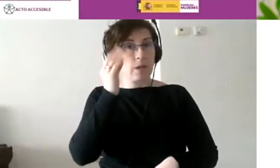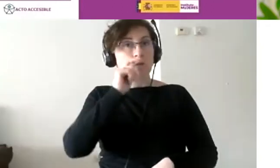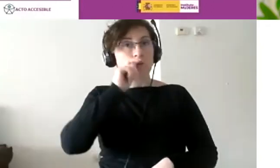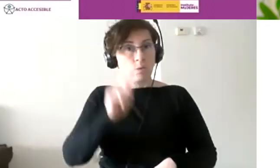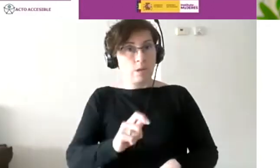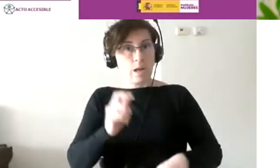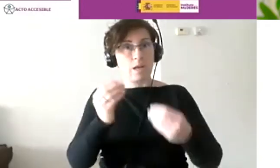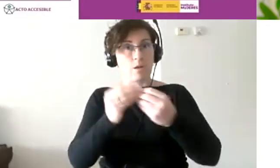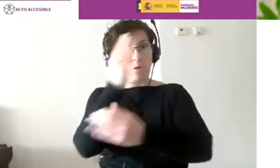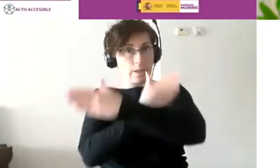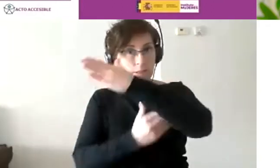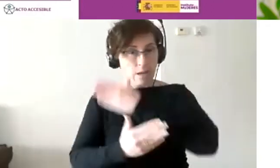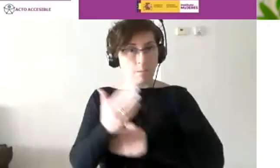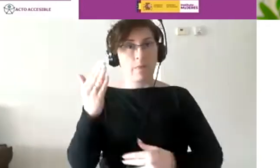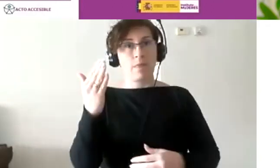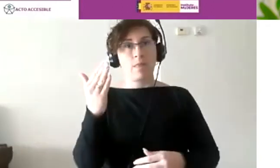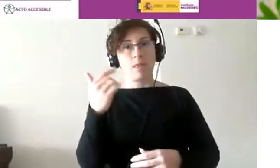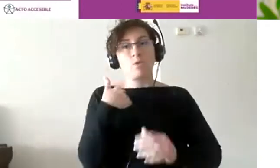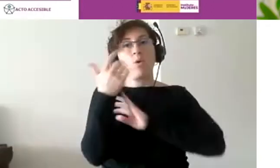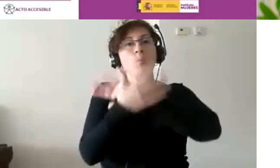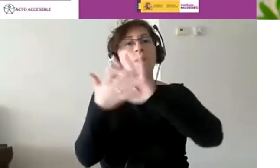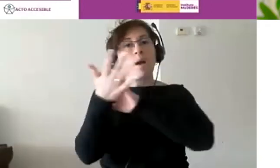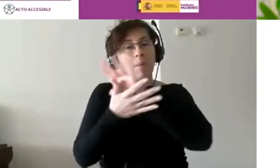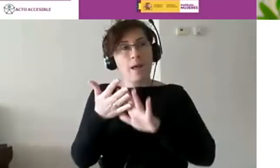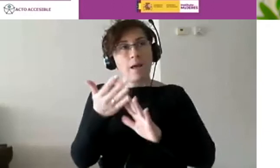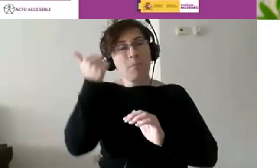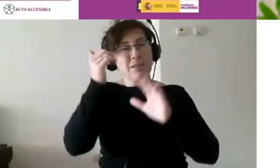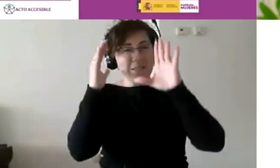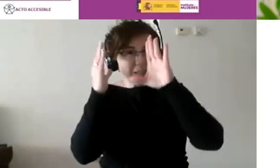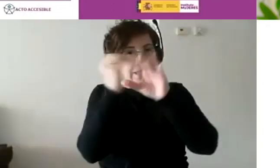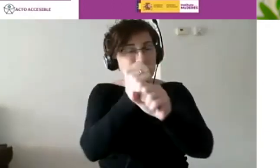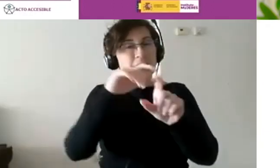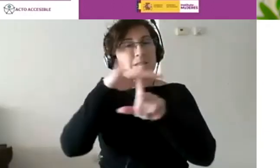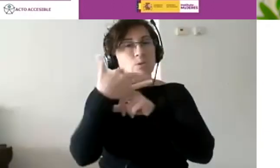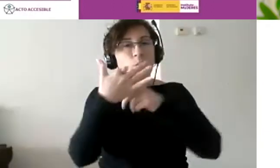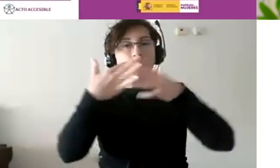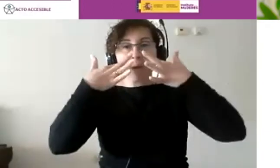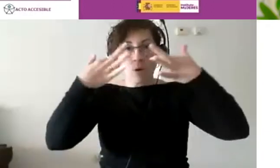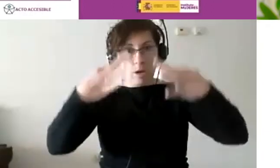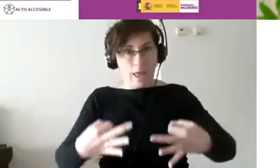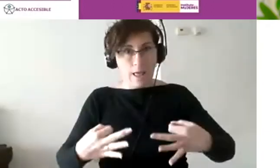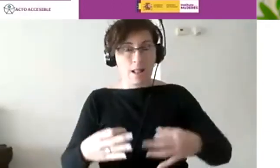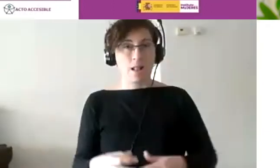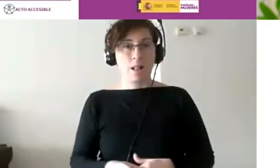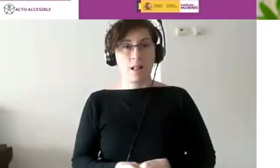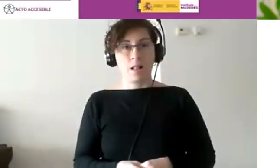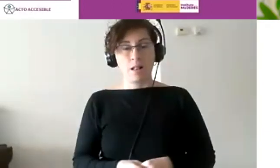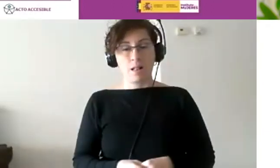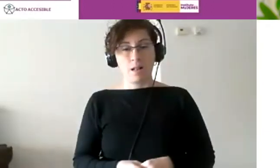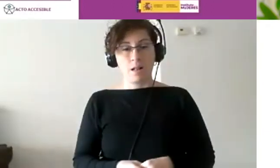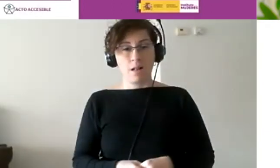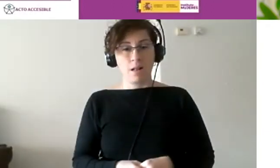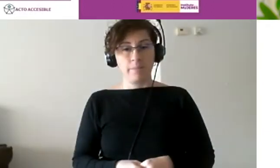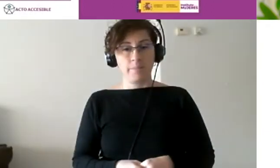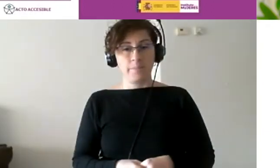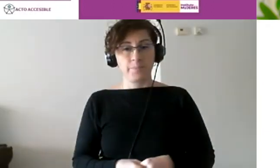situations there, just close to us, just a part of Europe. Why I started this work. My